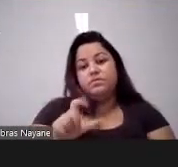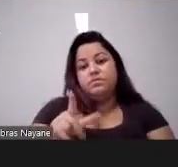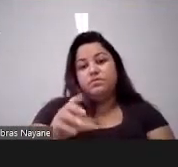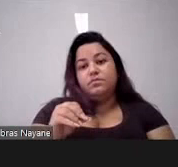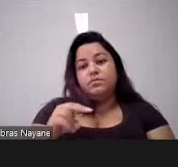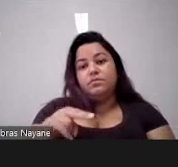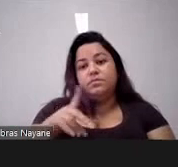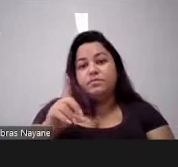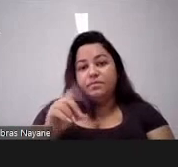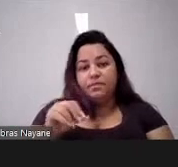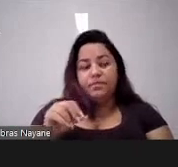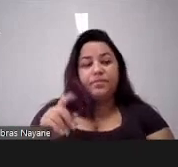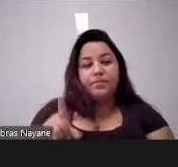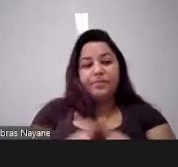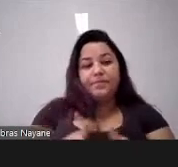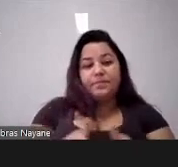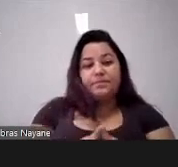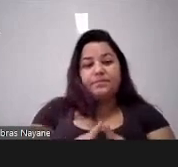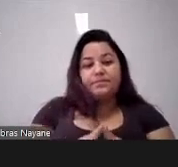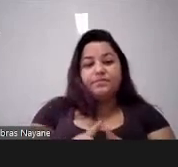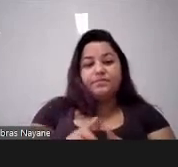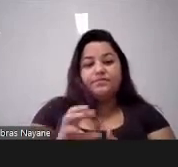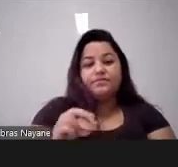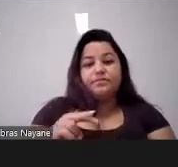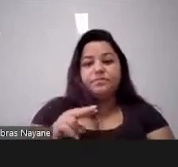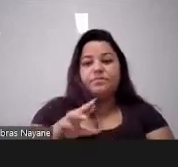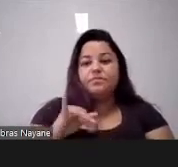the pandemic. So every country is